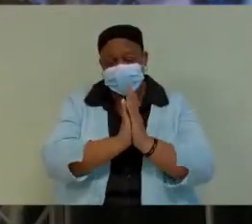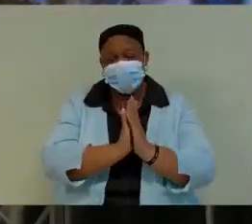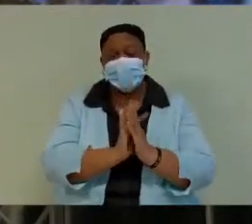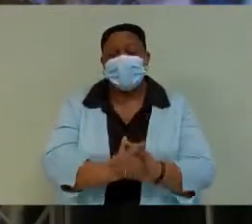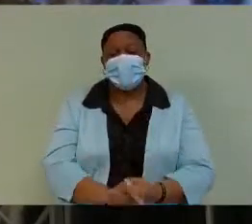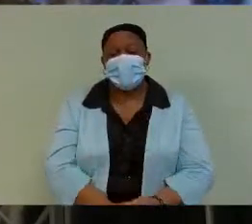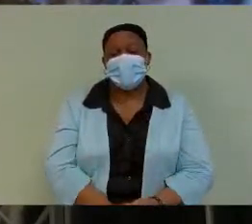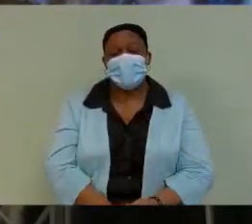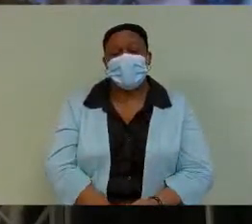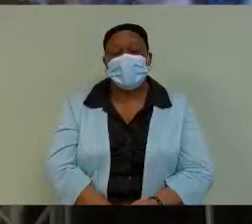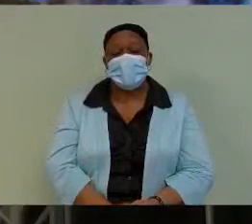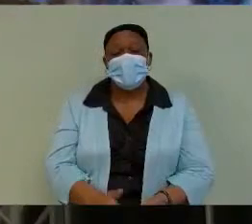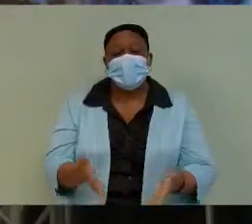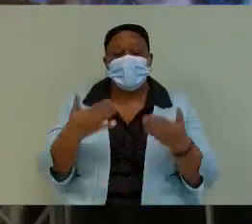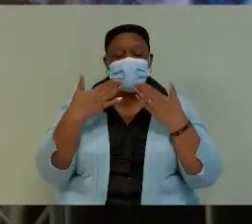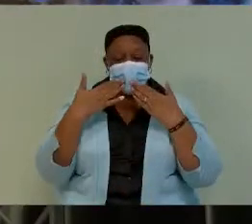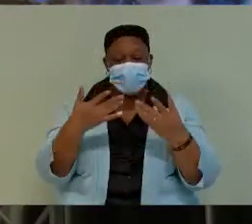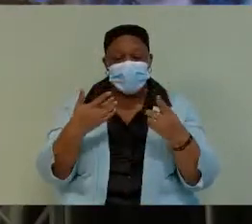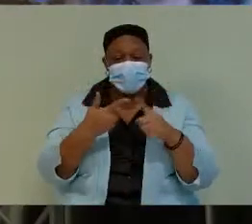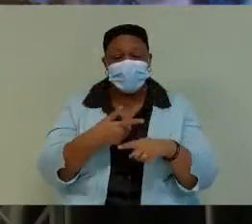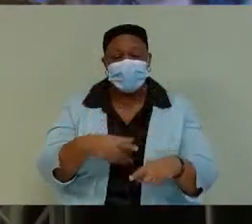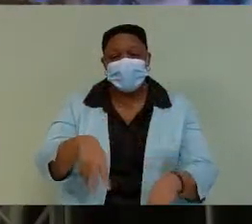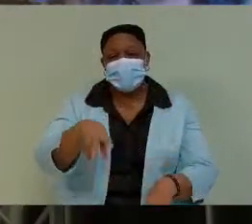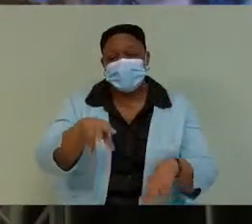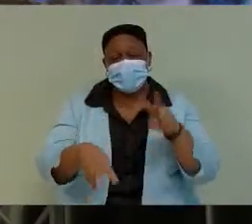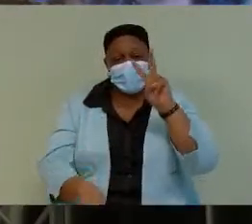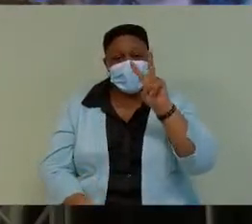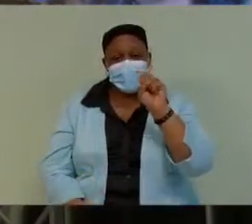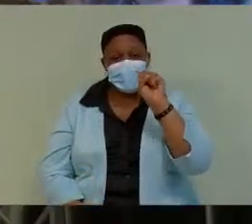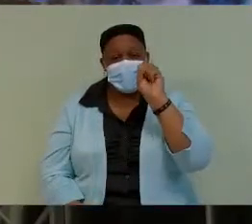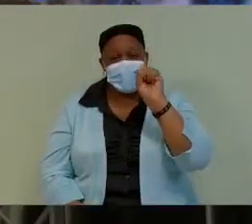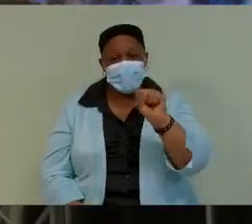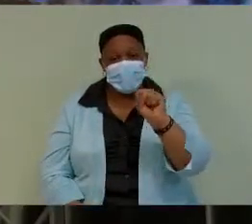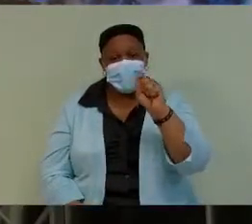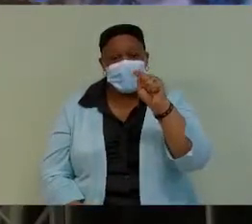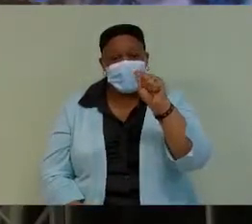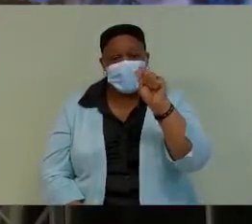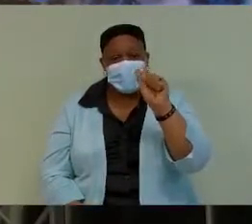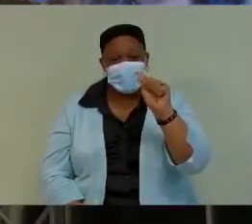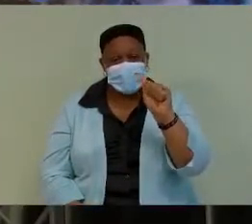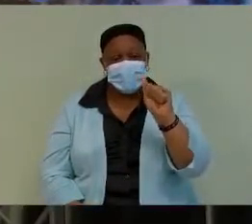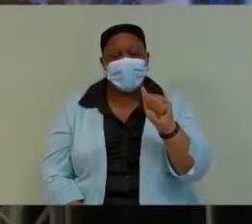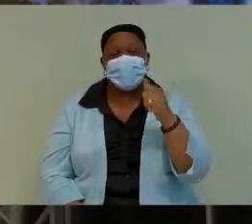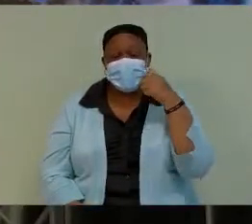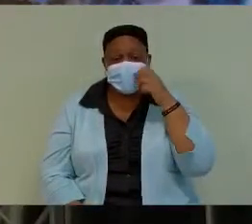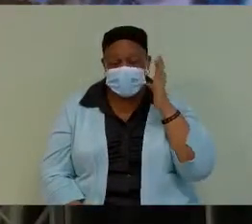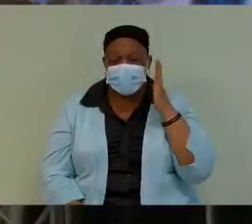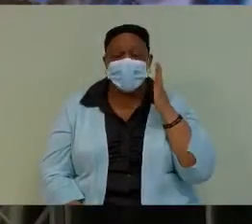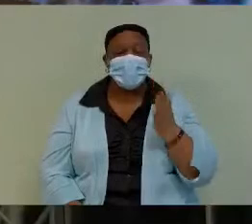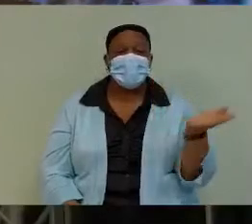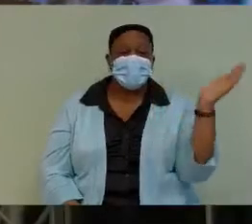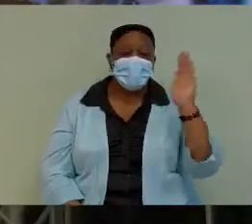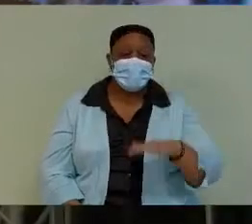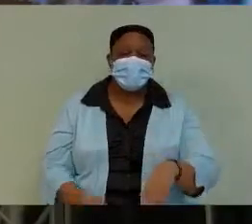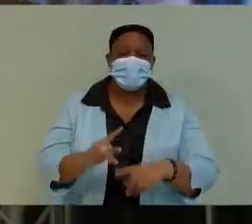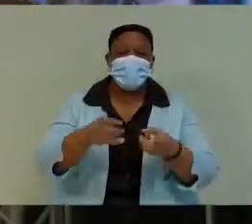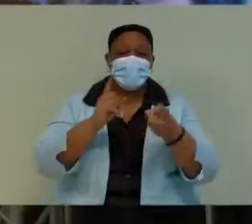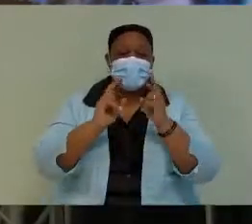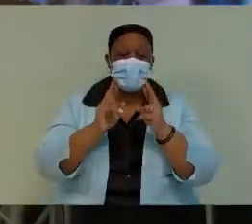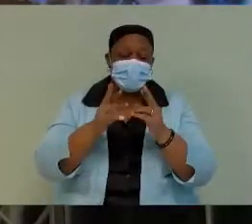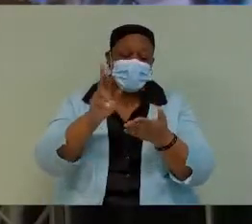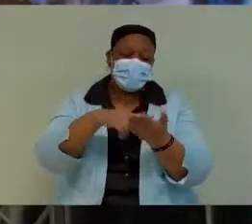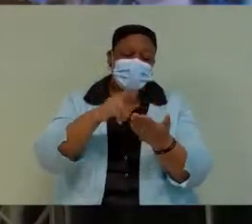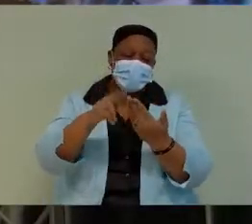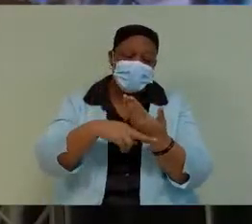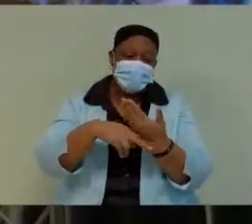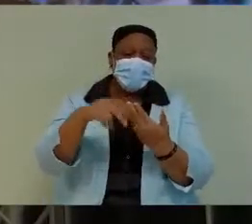also thank Ms. Vesta Southwell for providing us with the NEOC report for today, filling